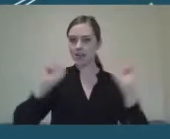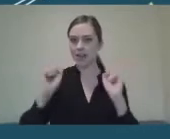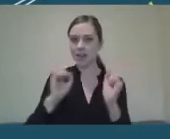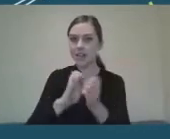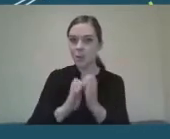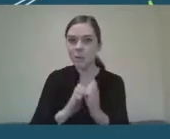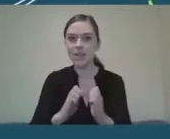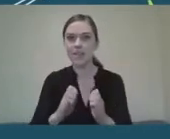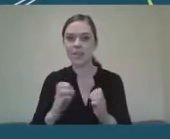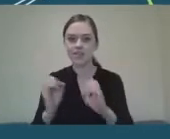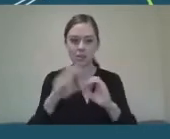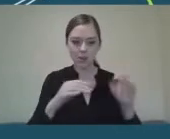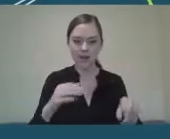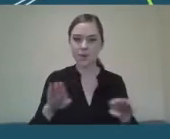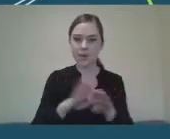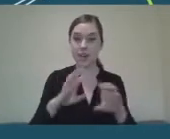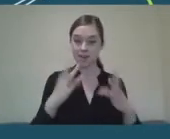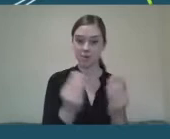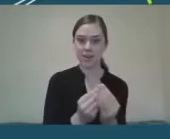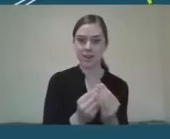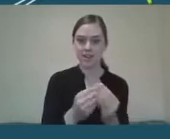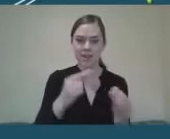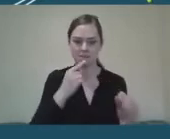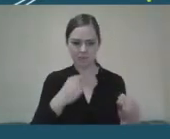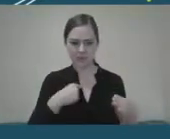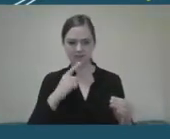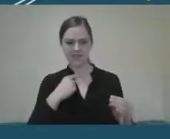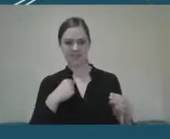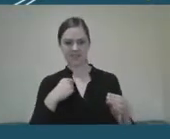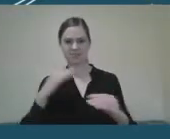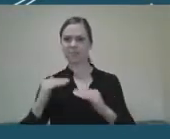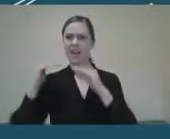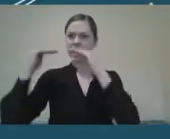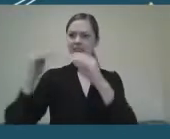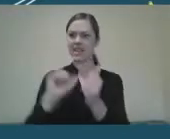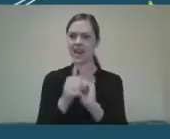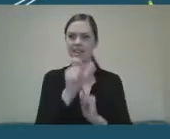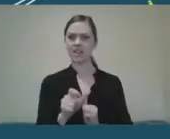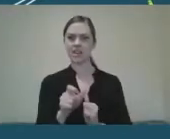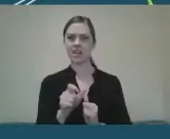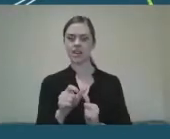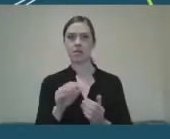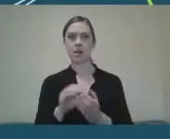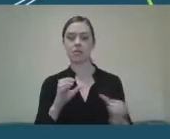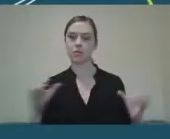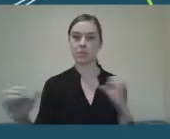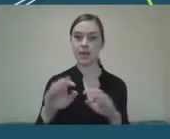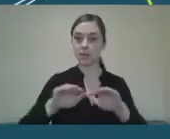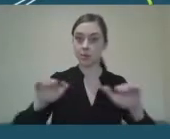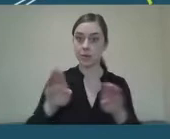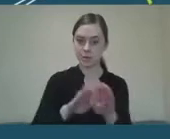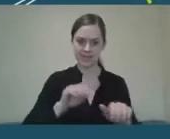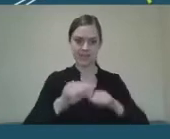people. I didn't feel like an elite athlete anymore. I had to replace swimming with cycling a